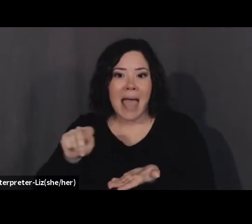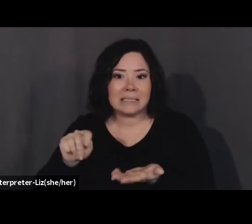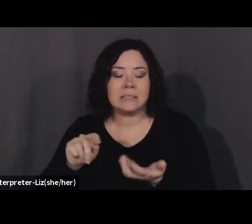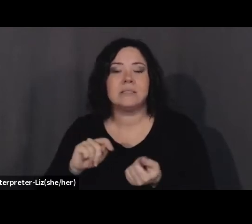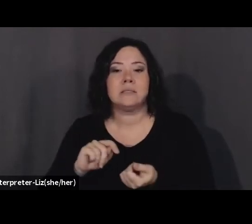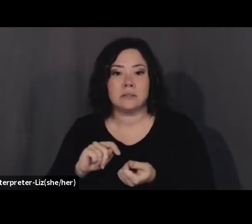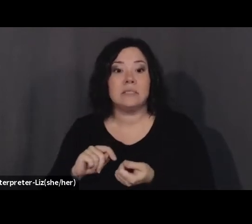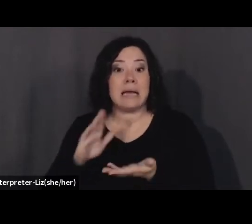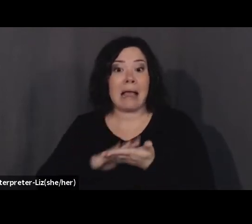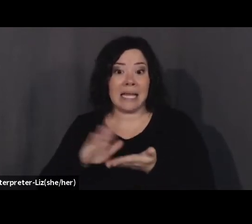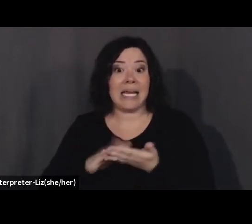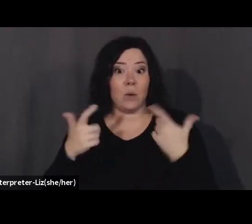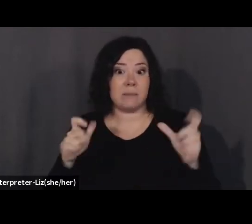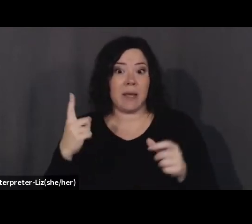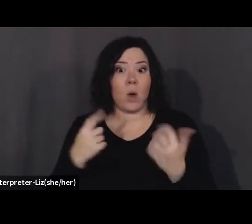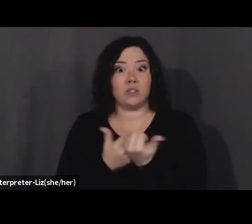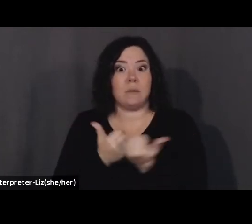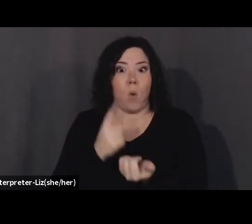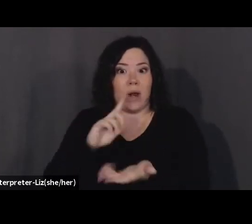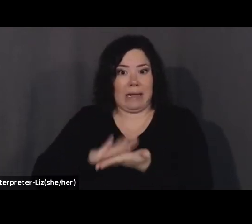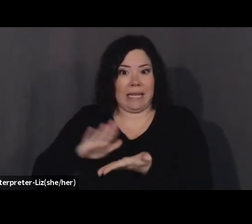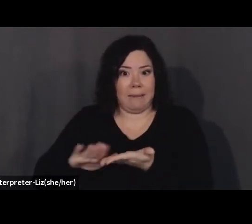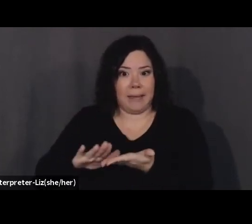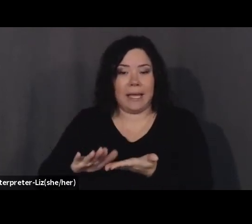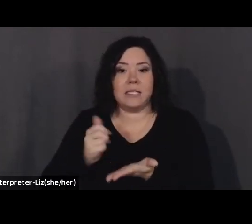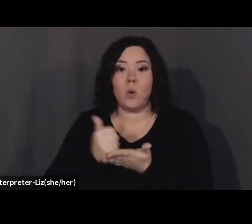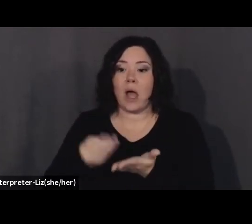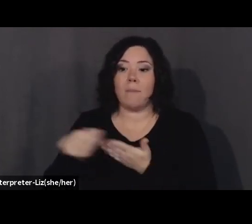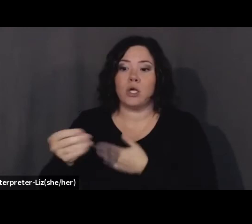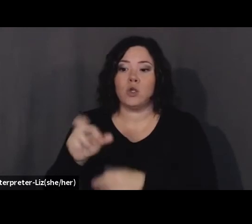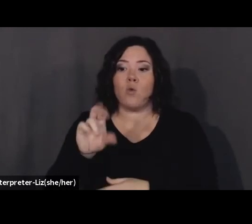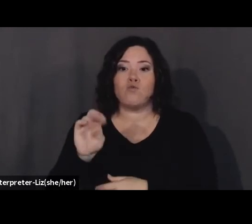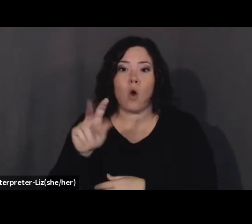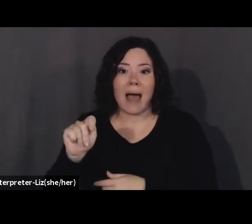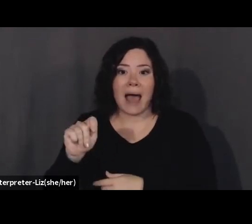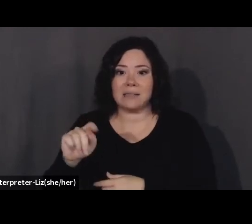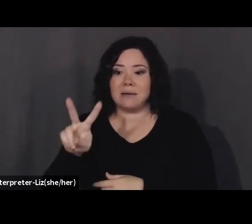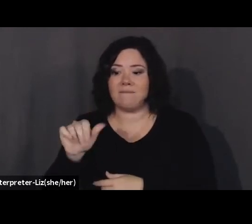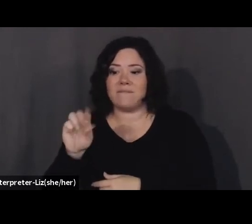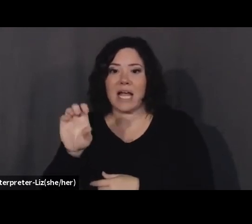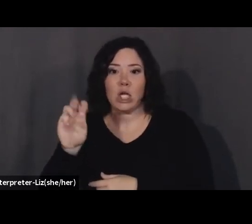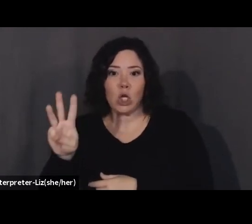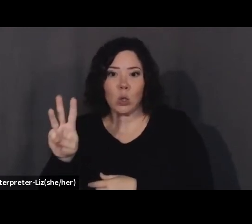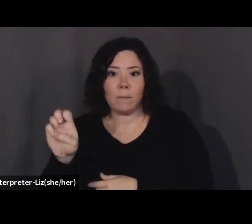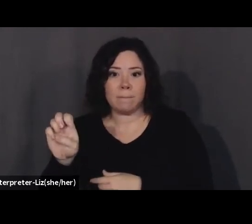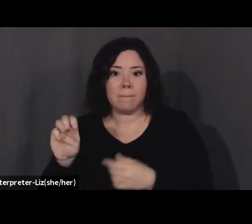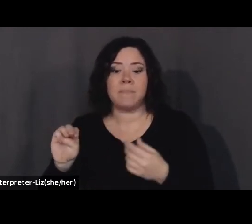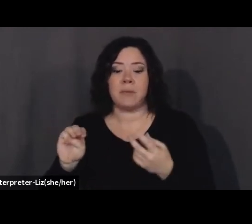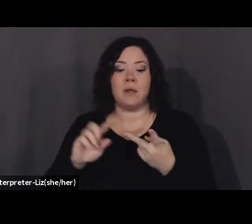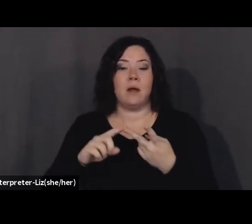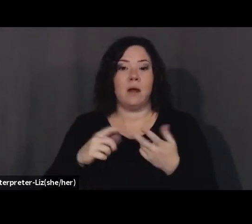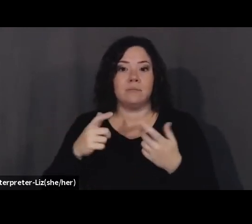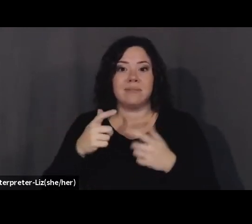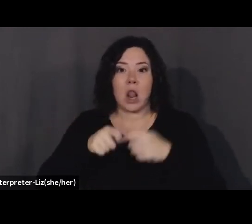so support in cleaning. So we helped purchase robot vacuums, long-handled dusters, improve storage or